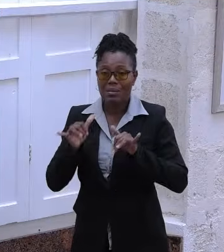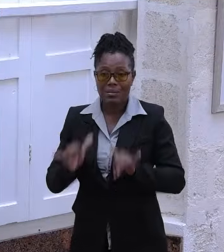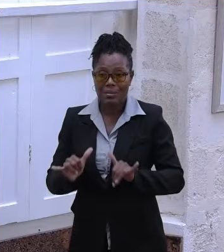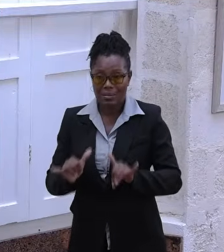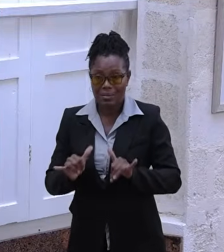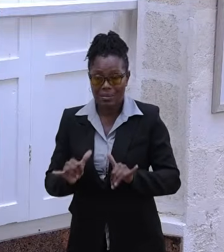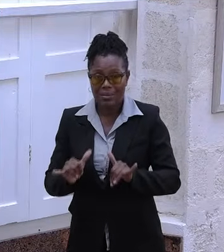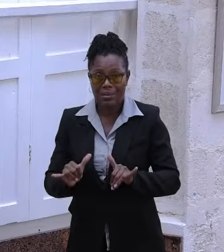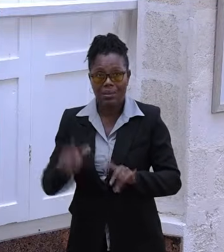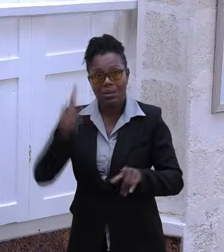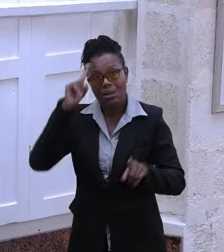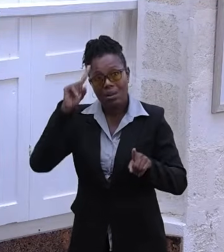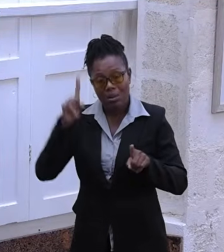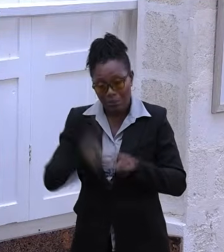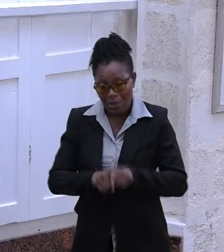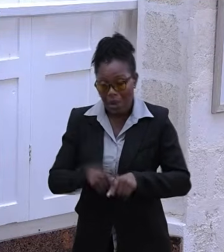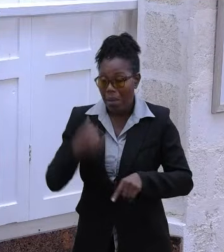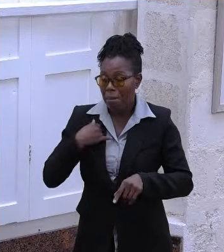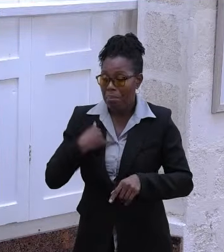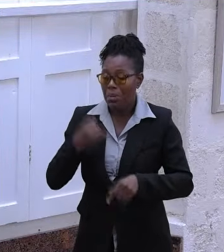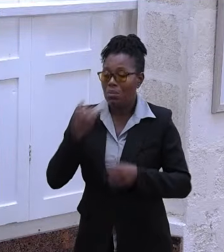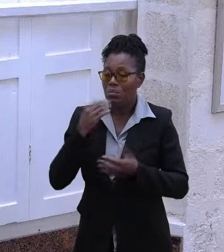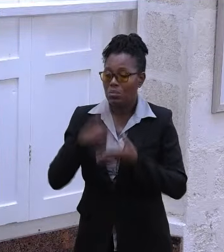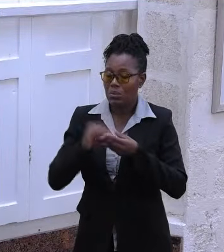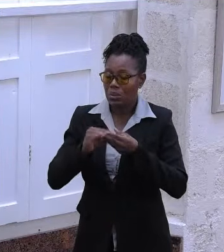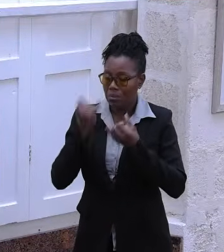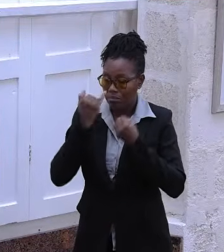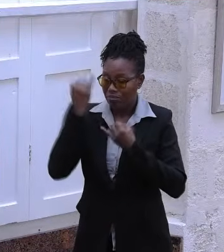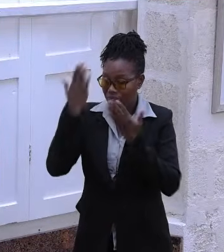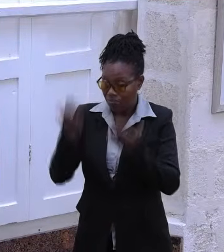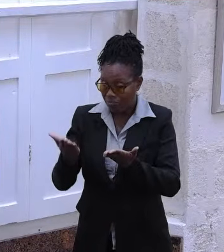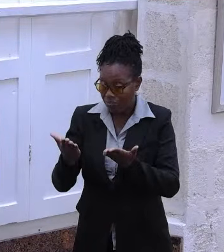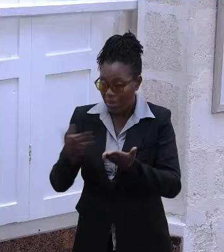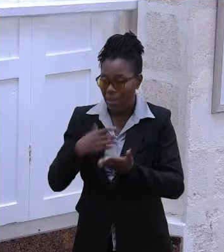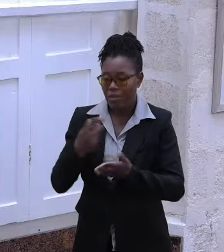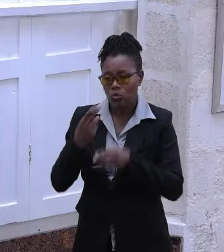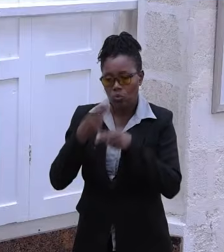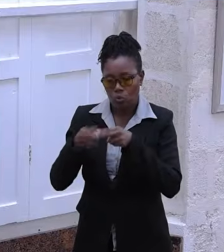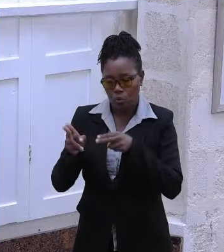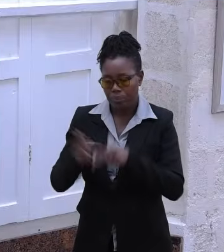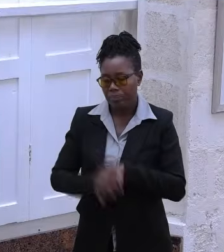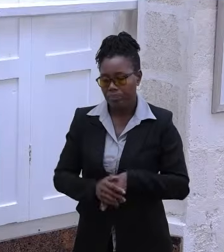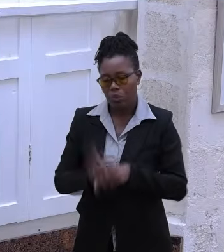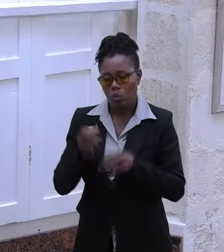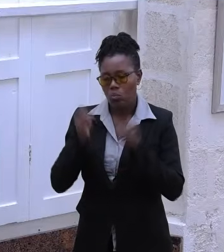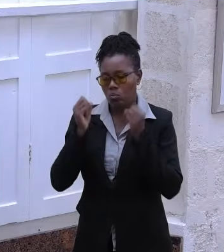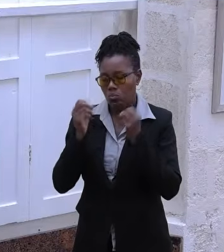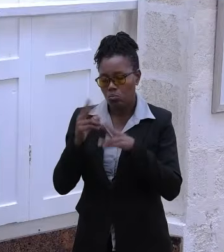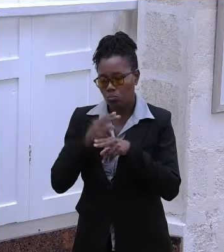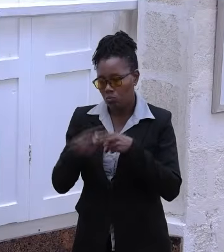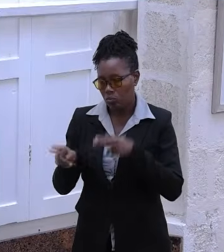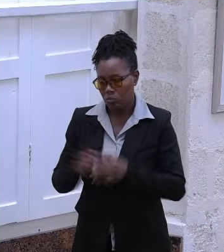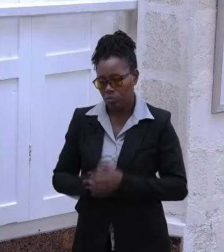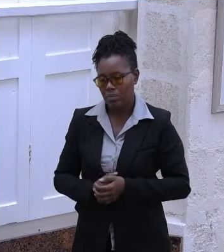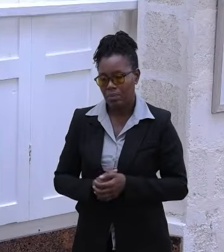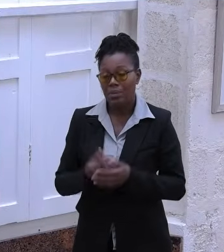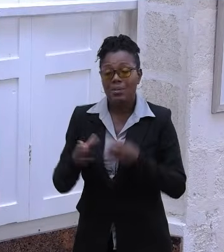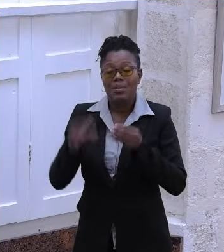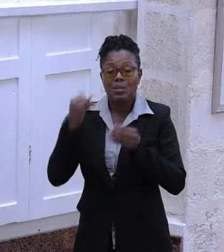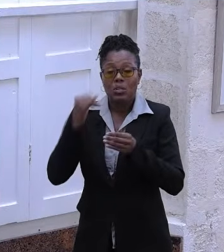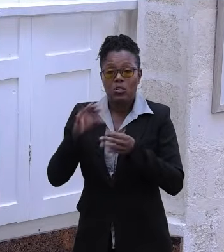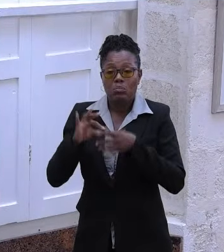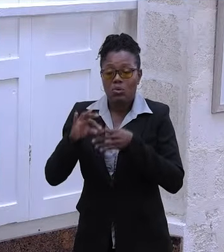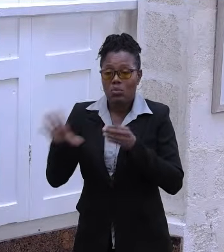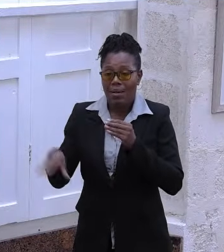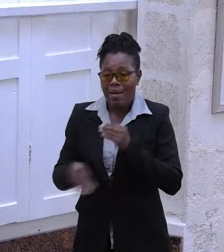submissions, and I would make my own submission that that seems too short. especially when you add in those other 2